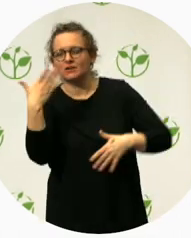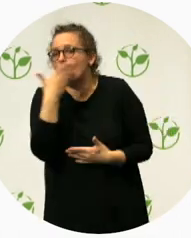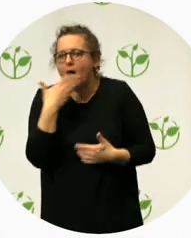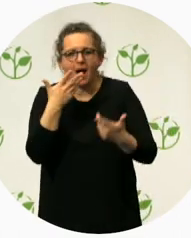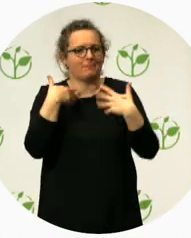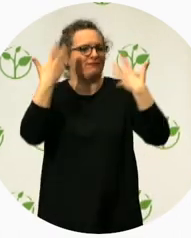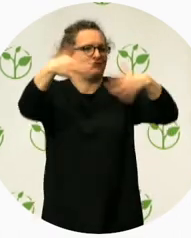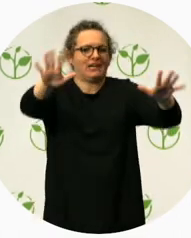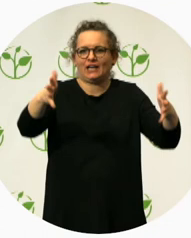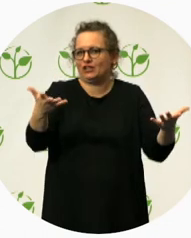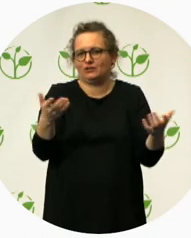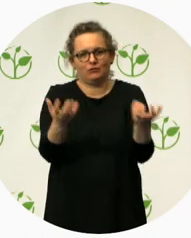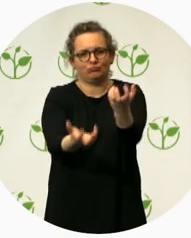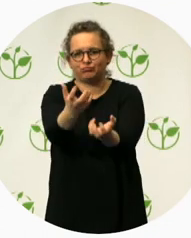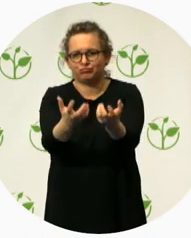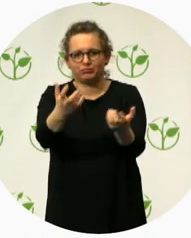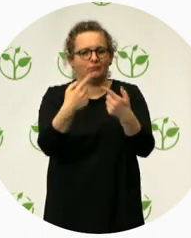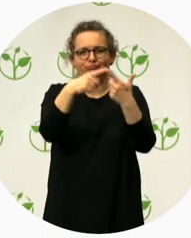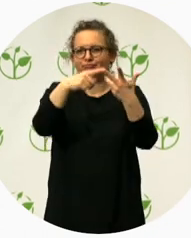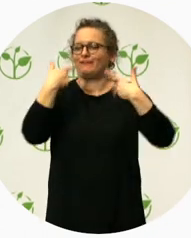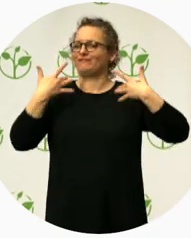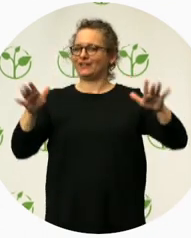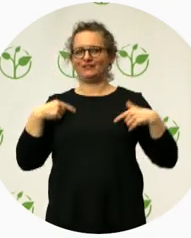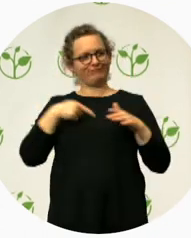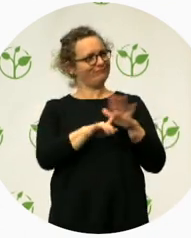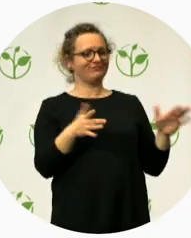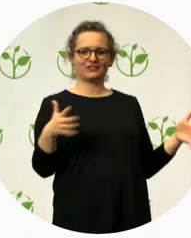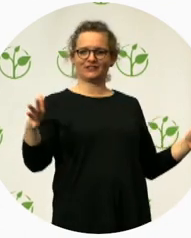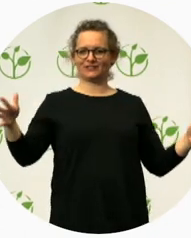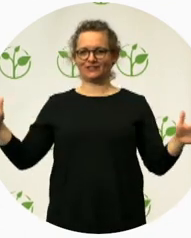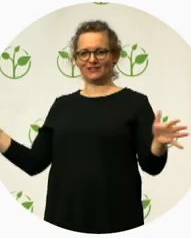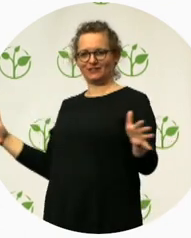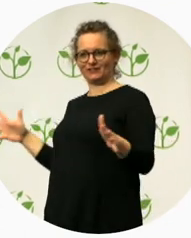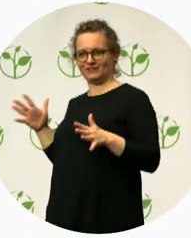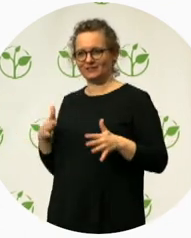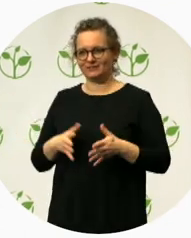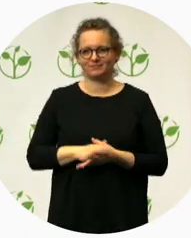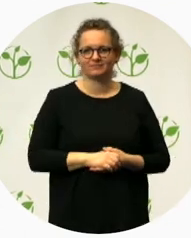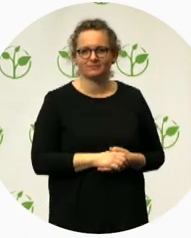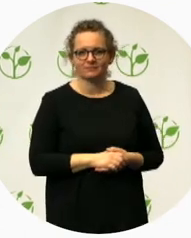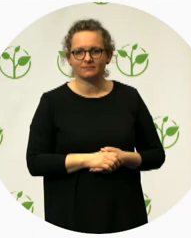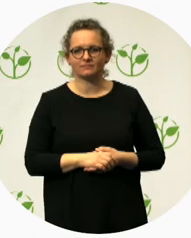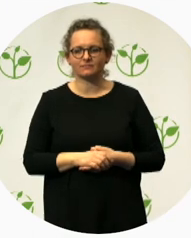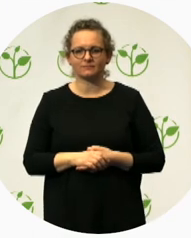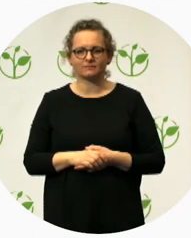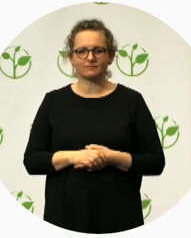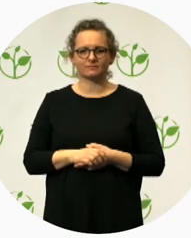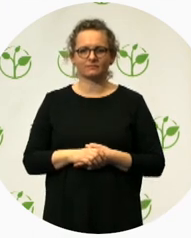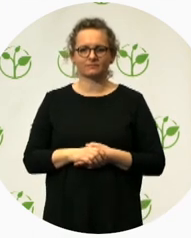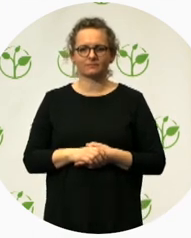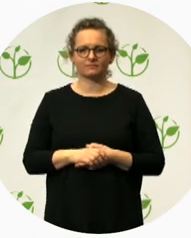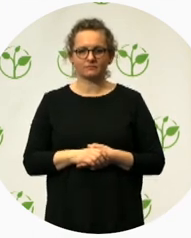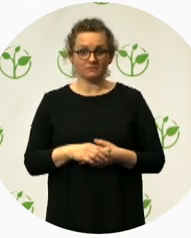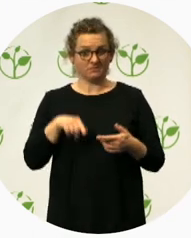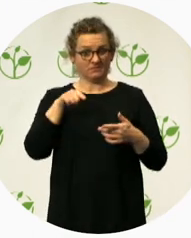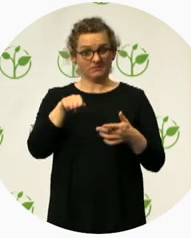to say, no, I want something else to happen. Prediction and anticipation allow us to do those things. But let's